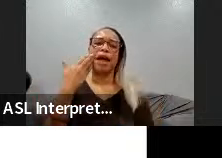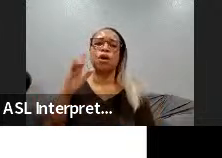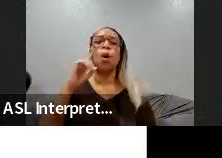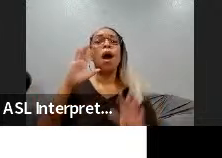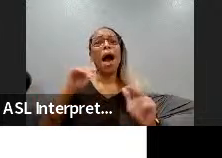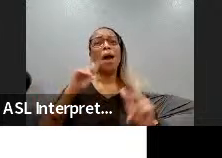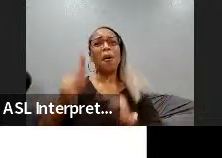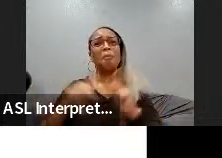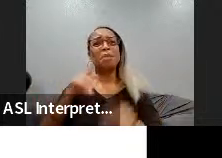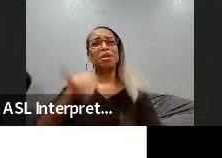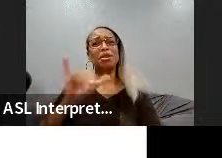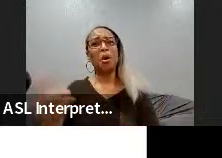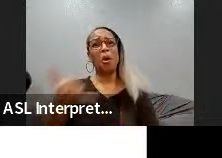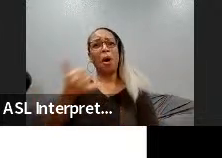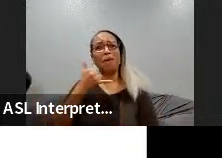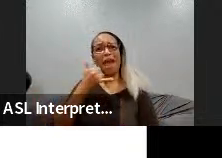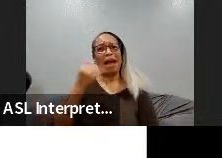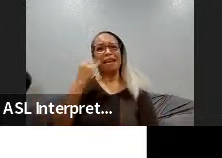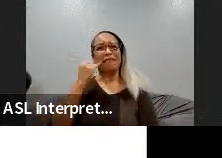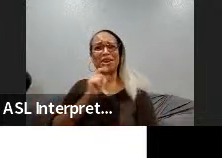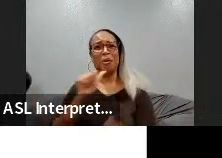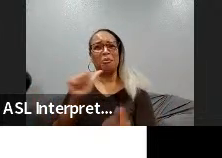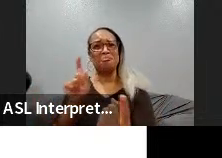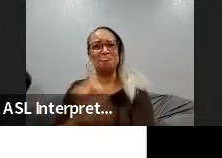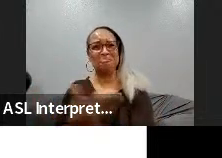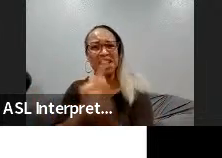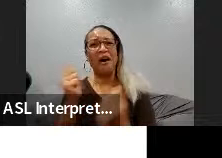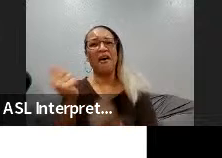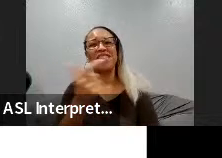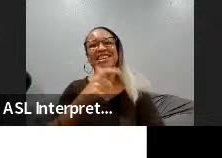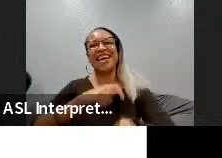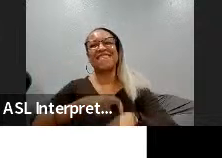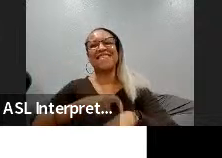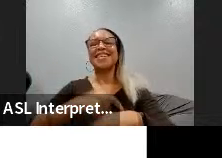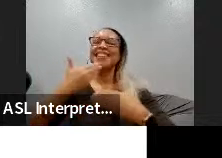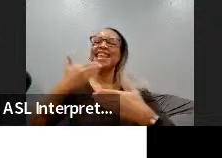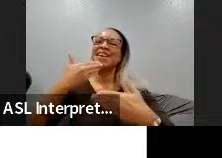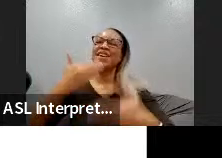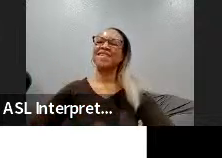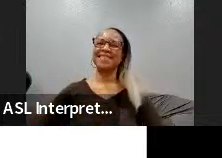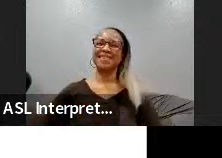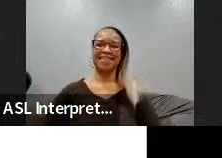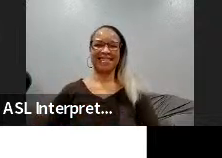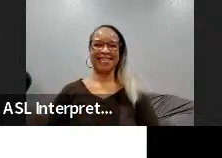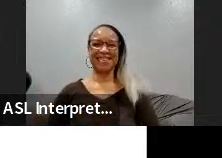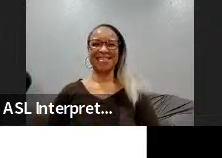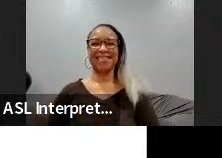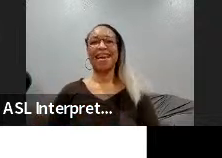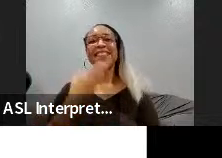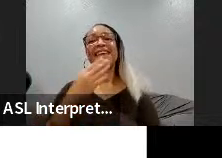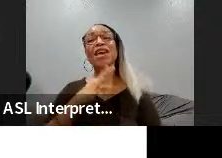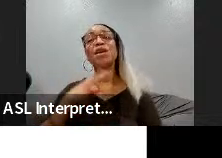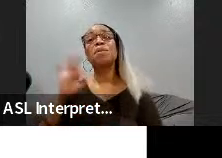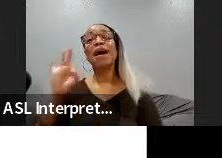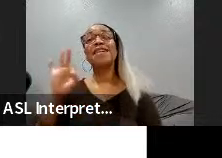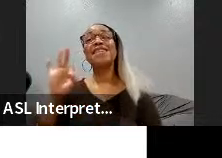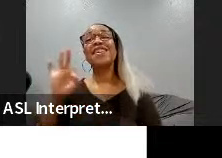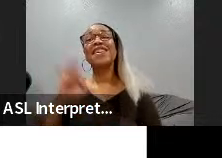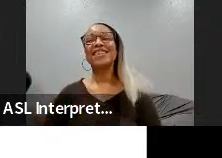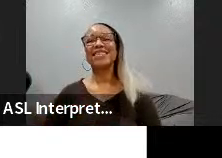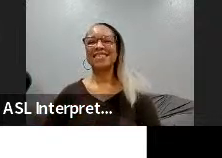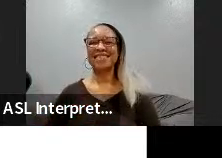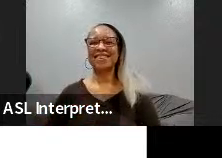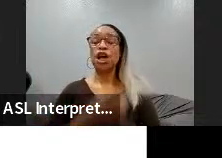call me back if we don't meet all the time. Yeah. Thank you. Thanks, Pastor Arlene.